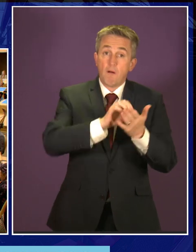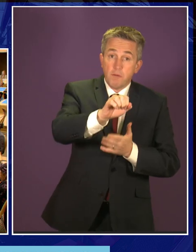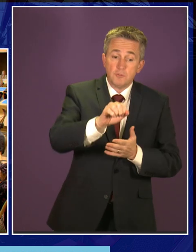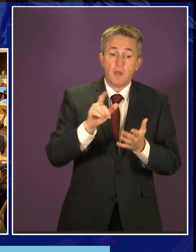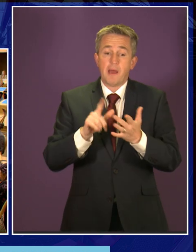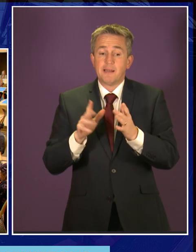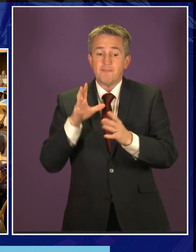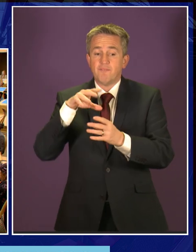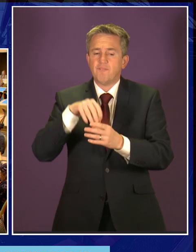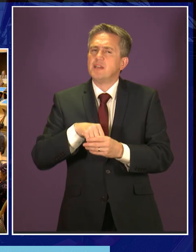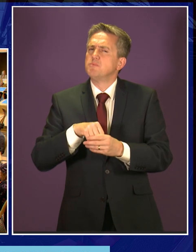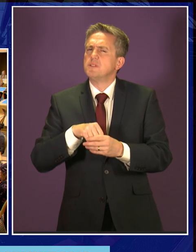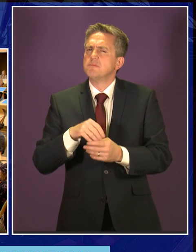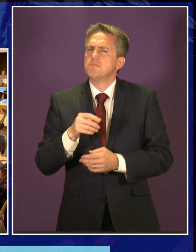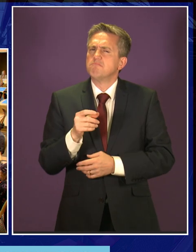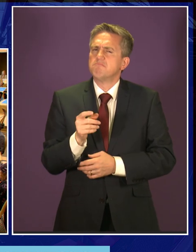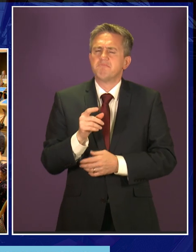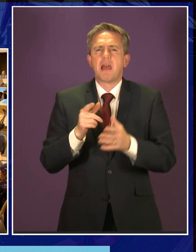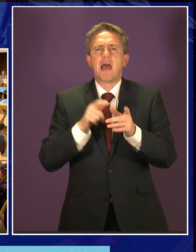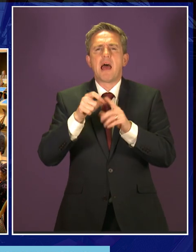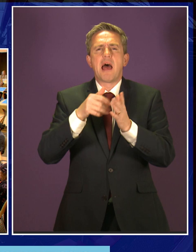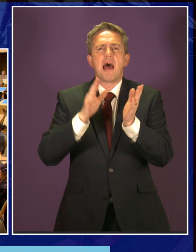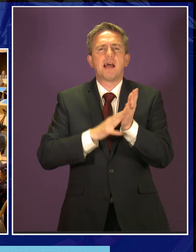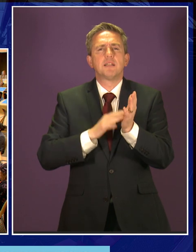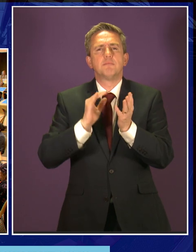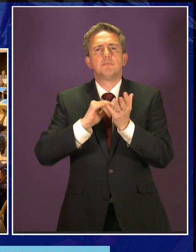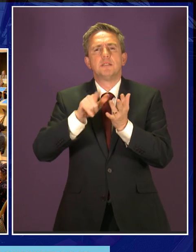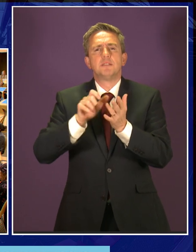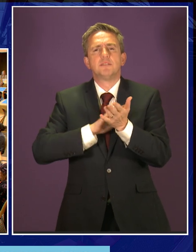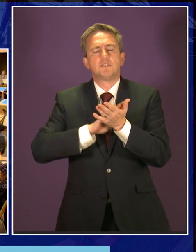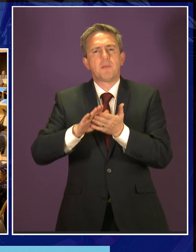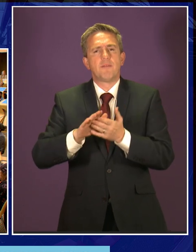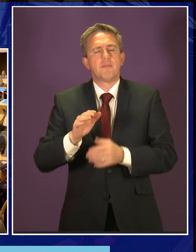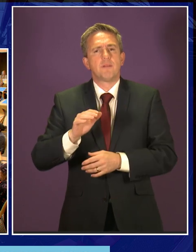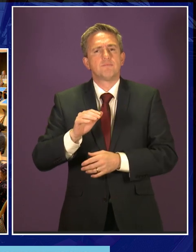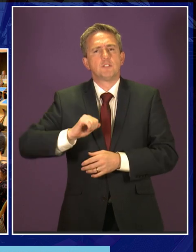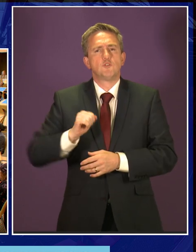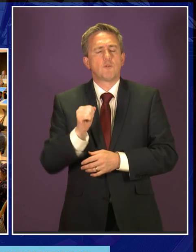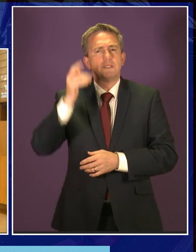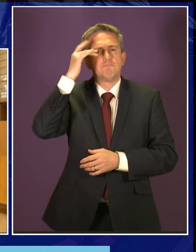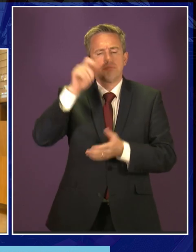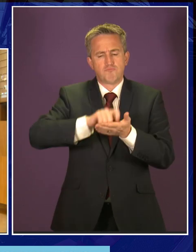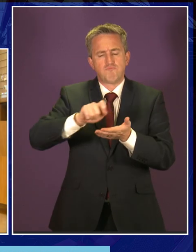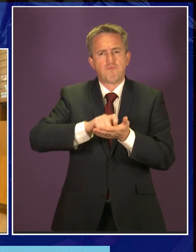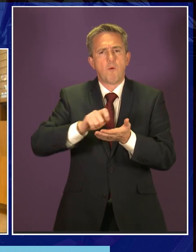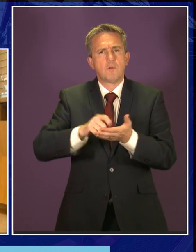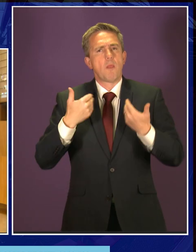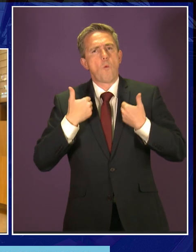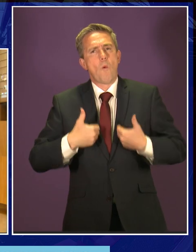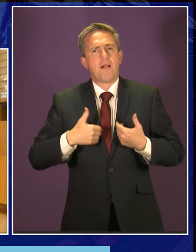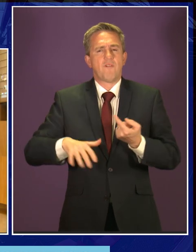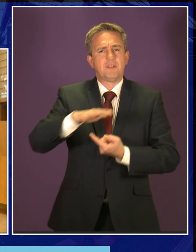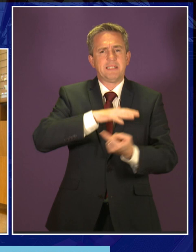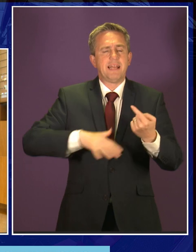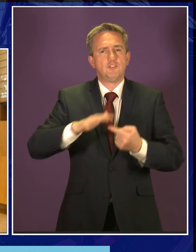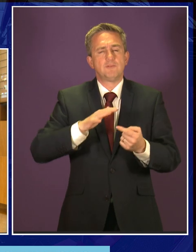what's the bottom line? Adam Smith, the Scottish economist, published The Wealth of Nations 250 years ago, a